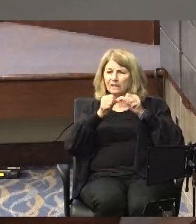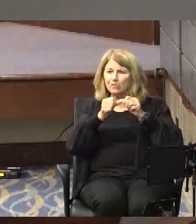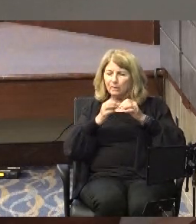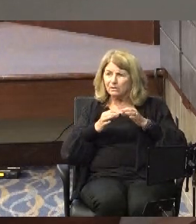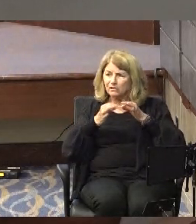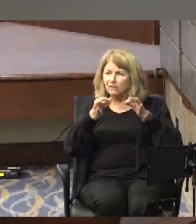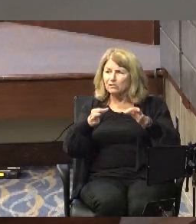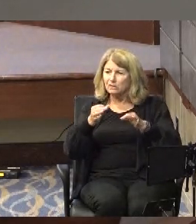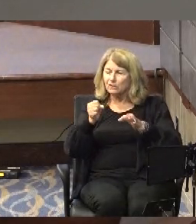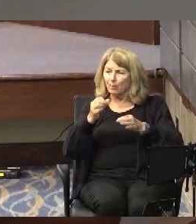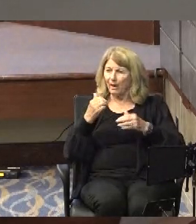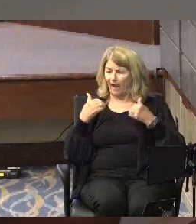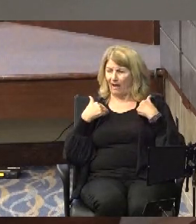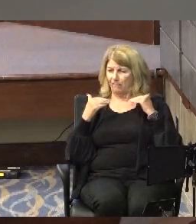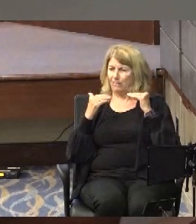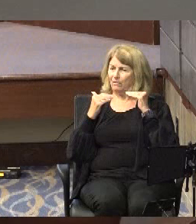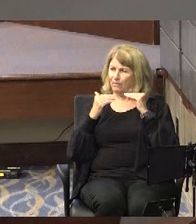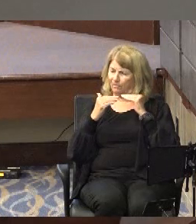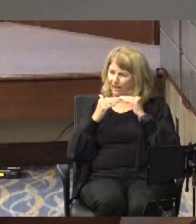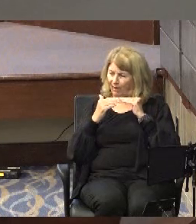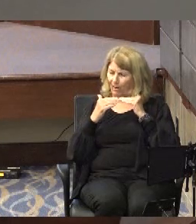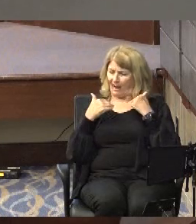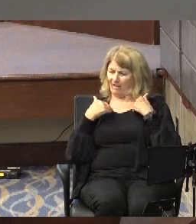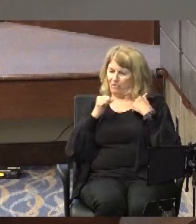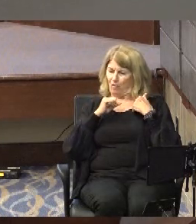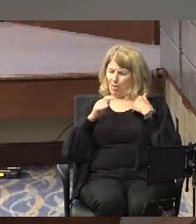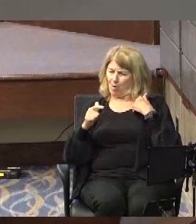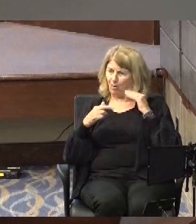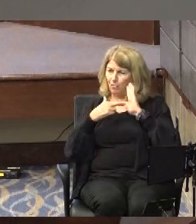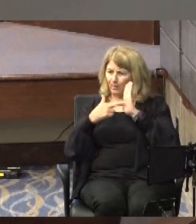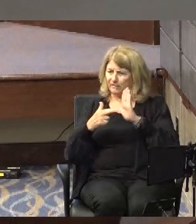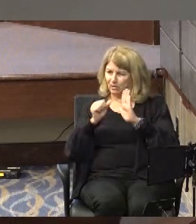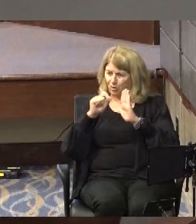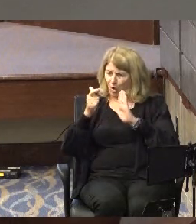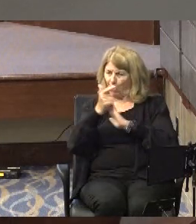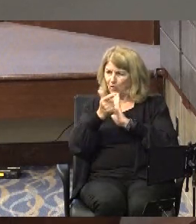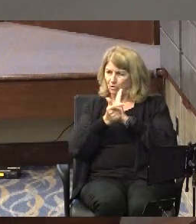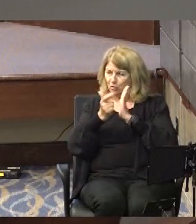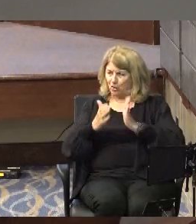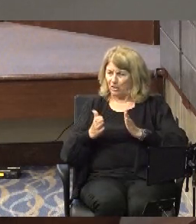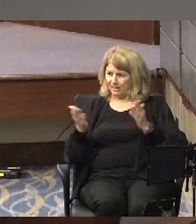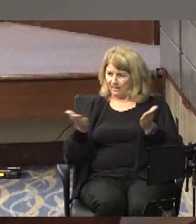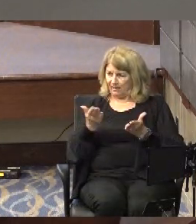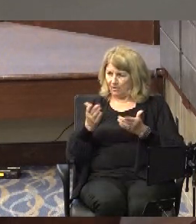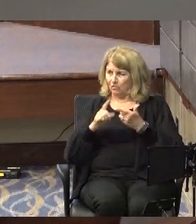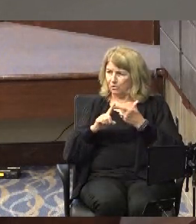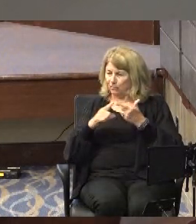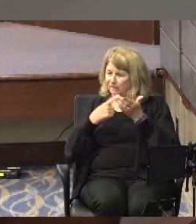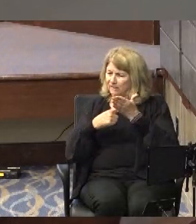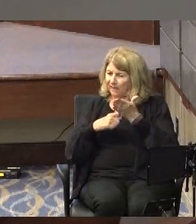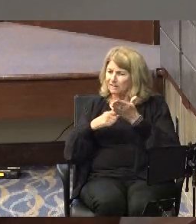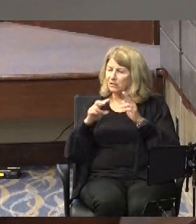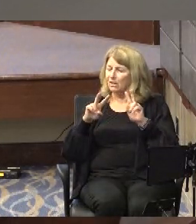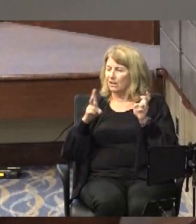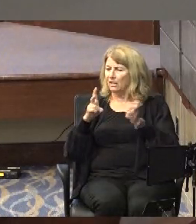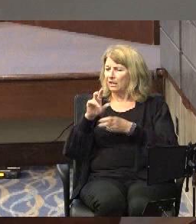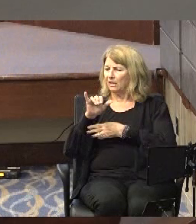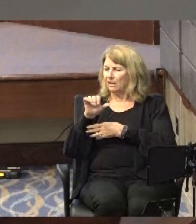our, all of them, we've all come to see. When we bought